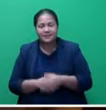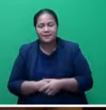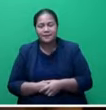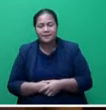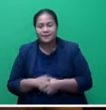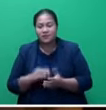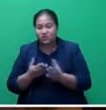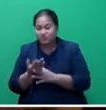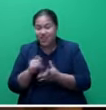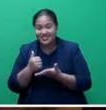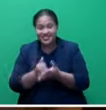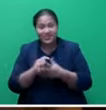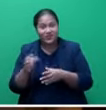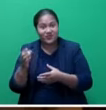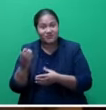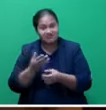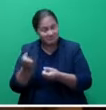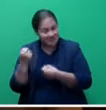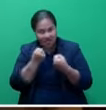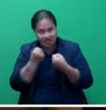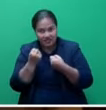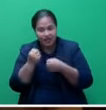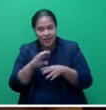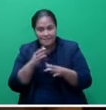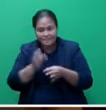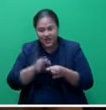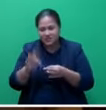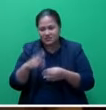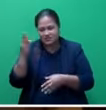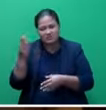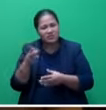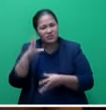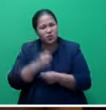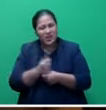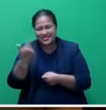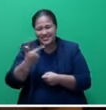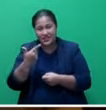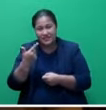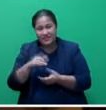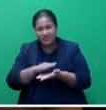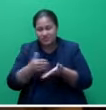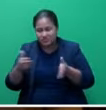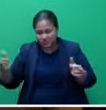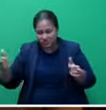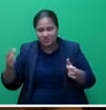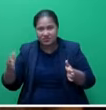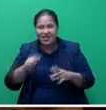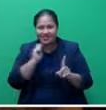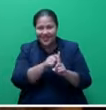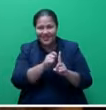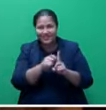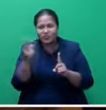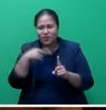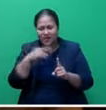assistance of cane planting grant, a total of 70 hectares of the targeted 284 hectares of